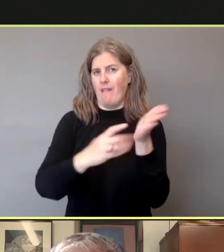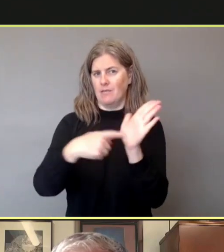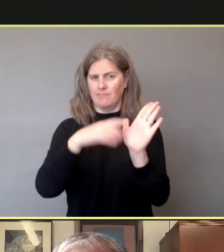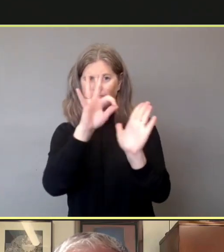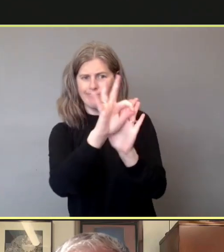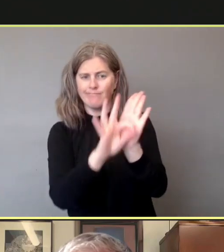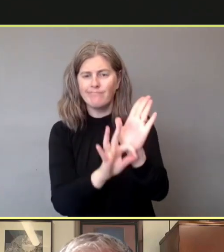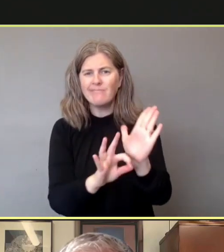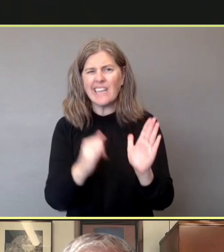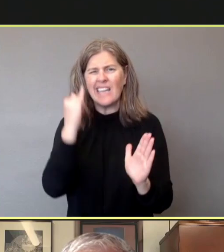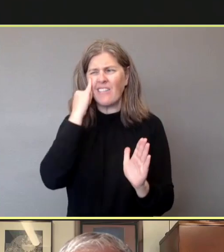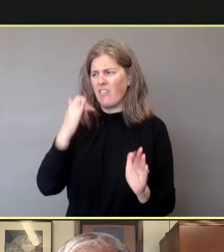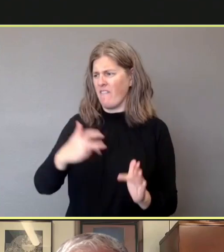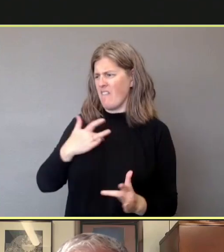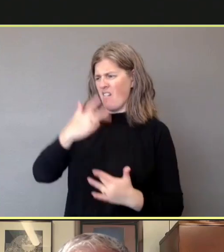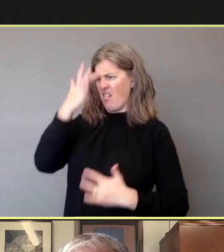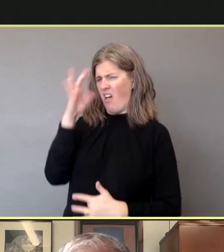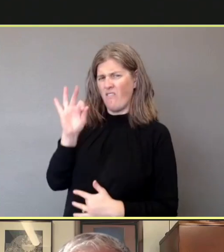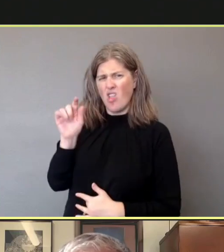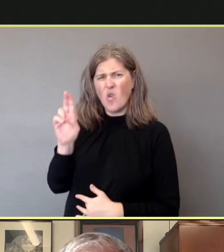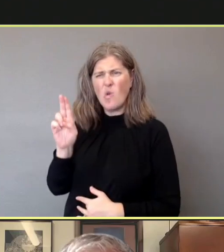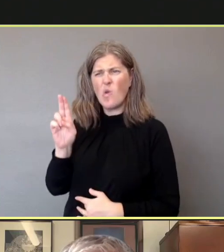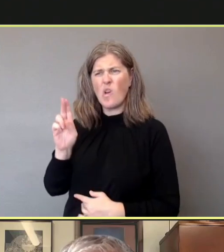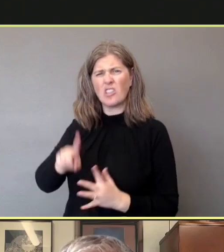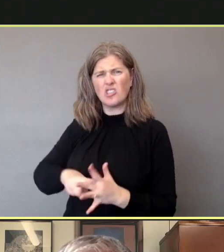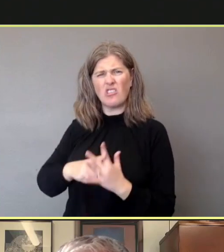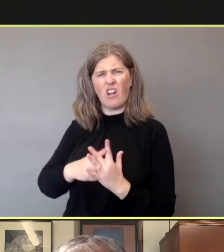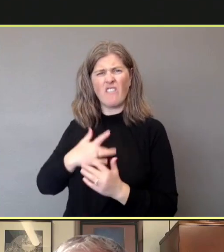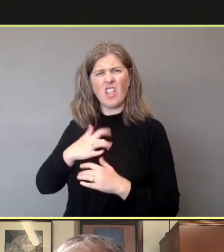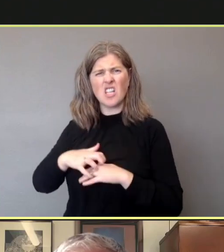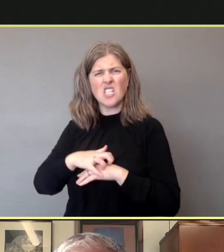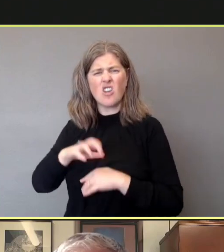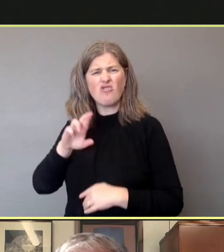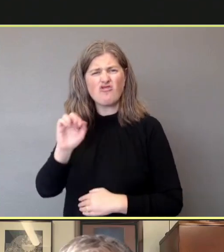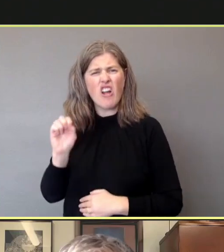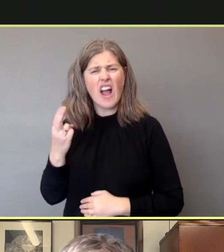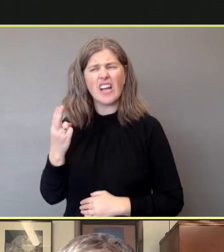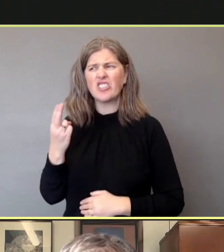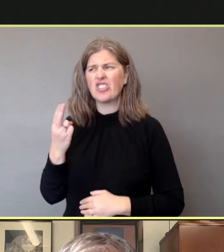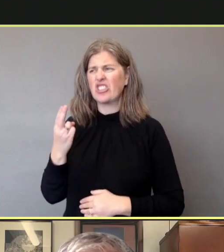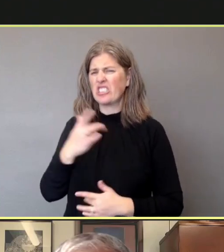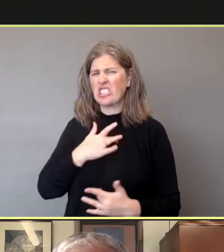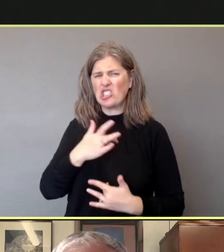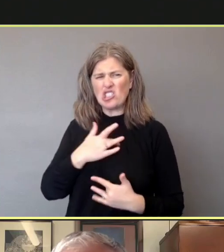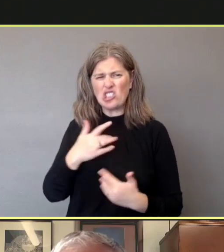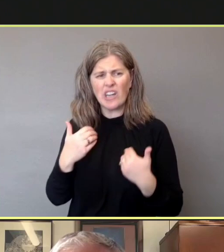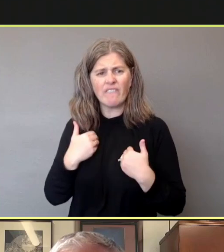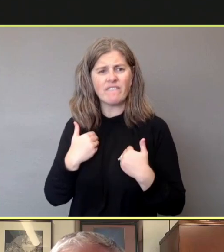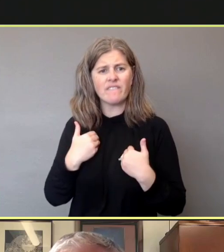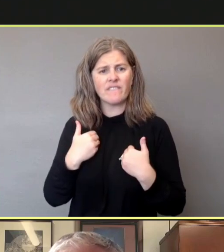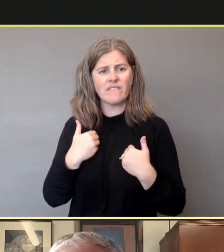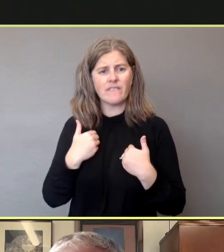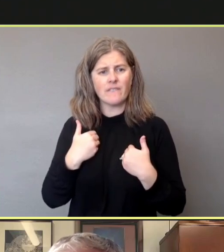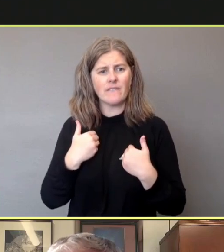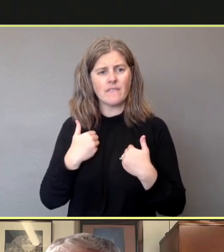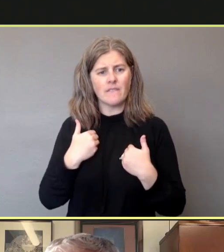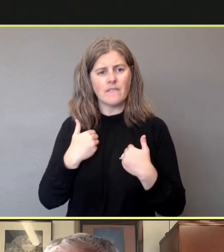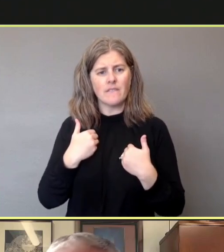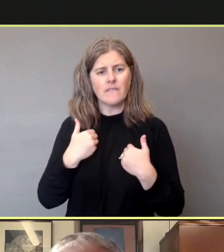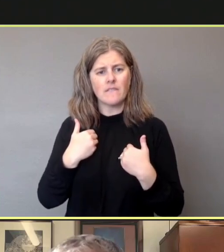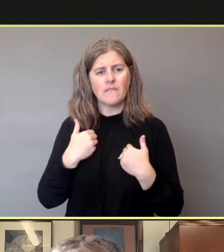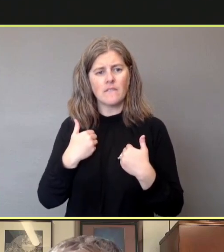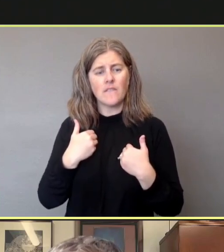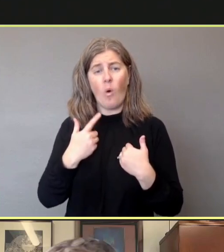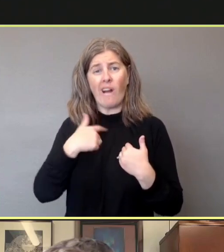you have had a flu-like illness and then you start getting a rash and you're concerned, or you've been